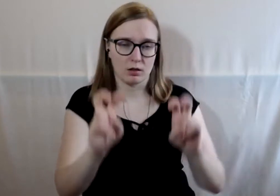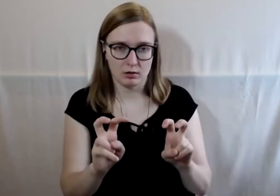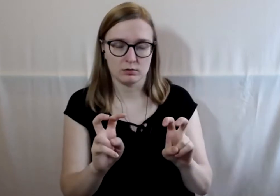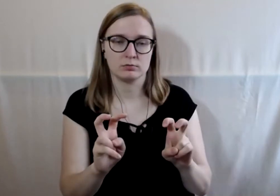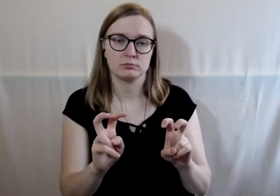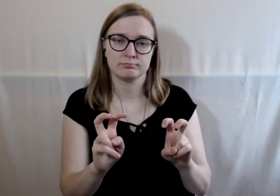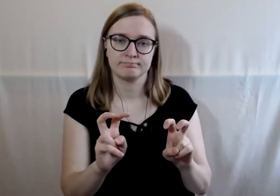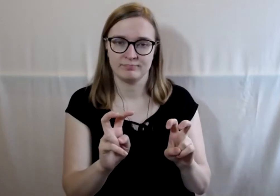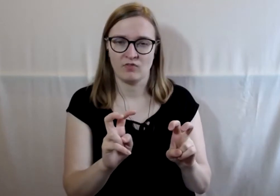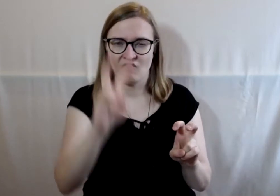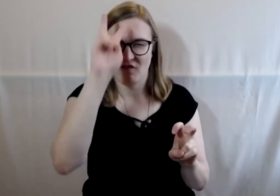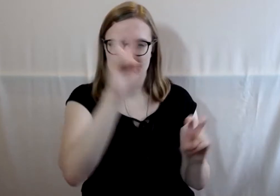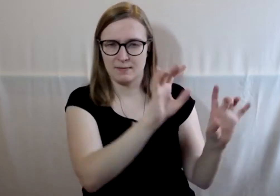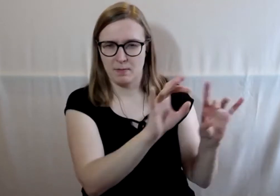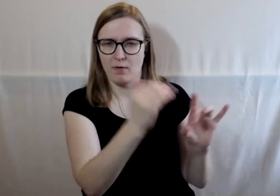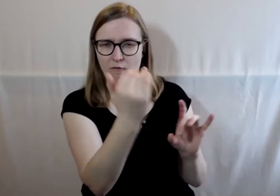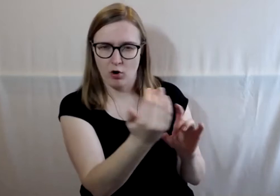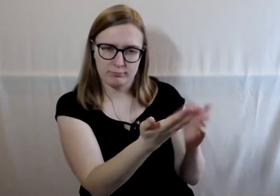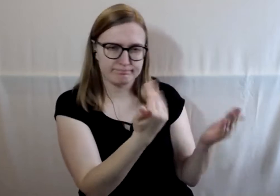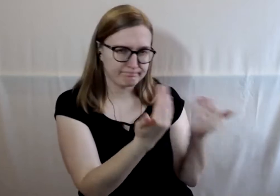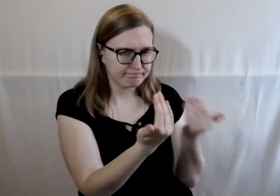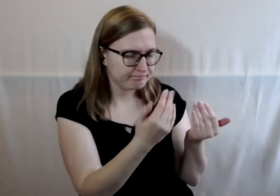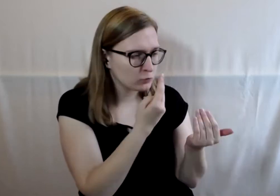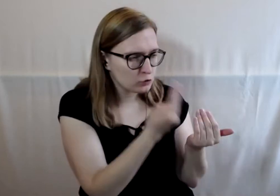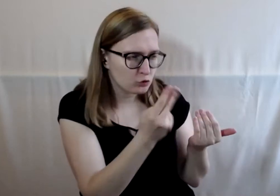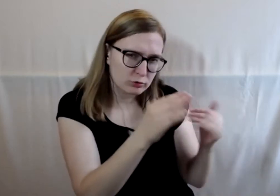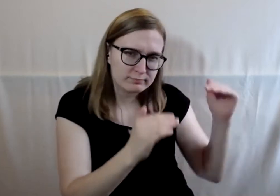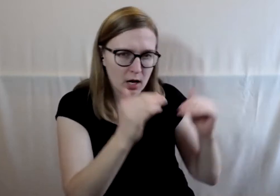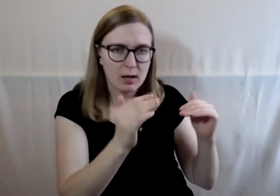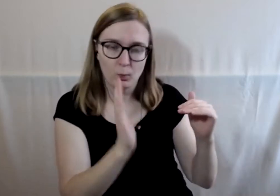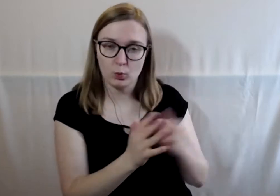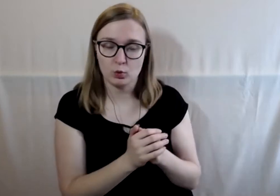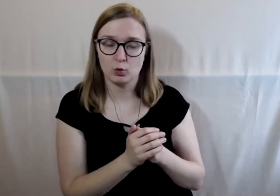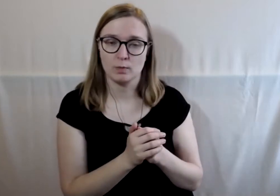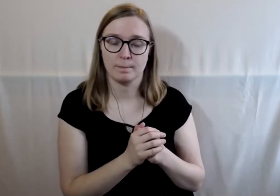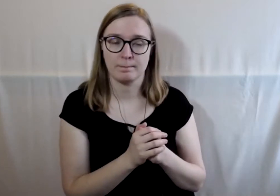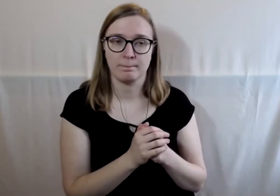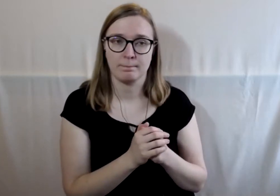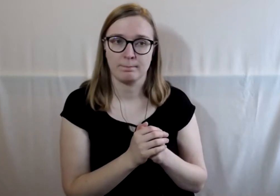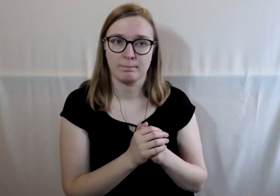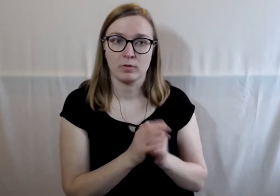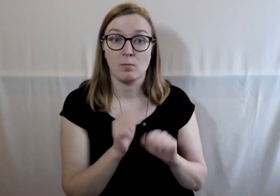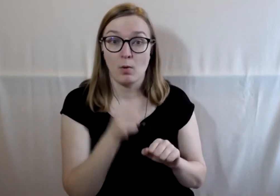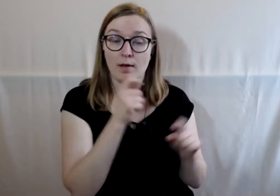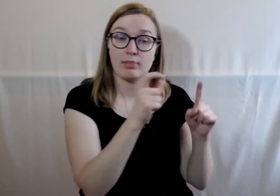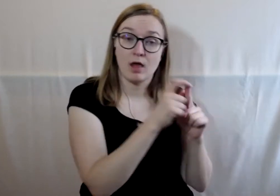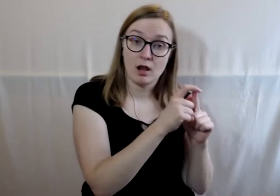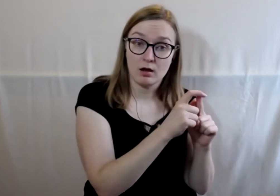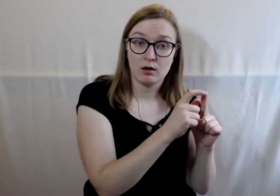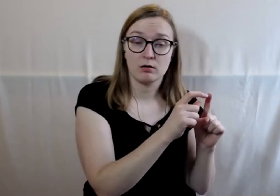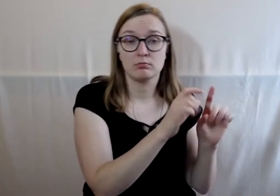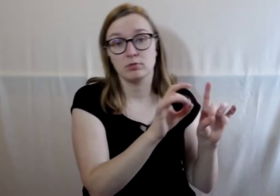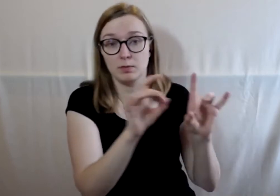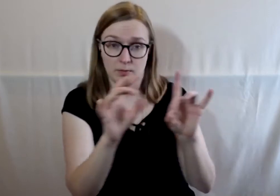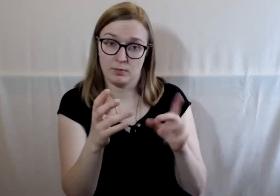in different countries and in different curriculum, we can analyze different subjects. For example, what is good in